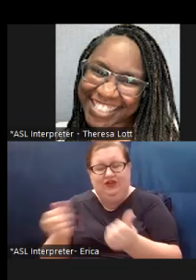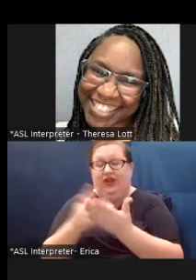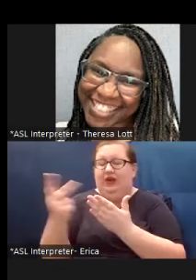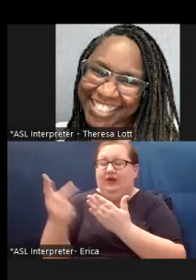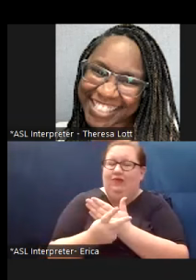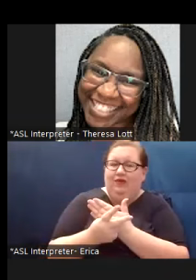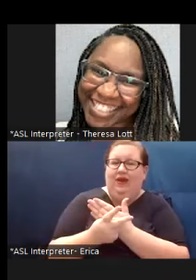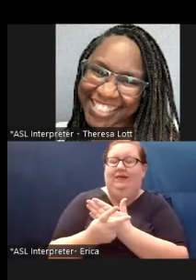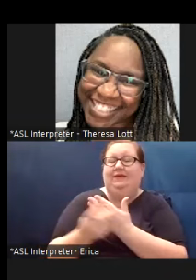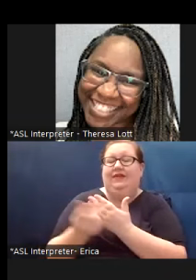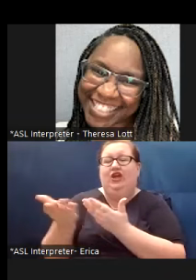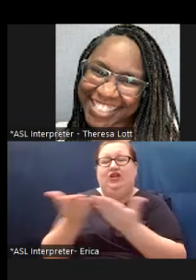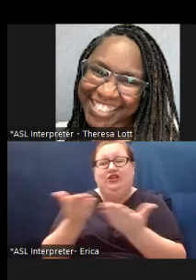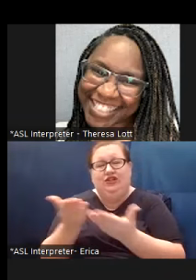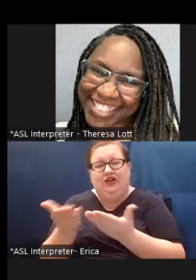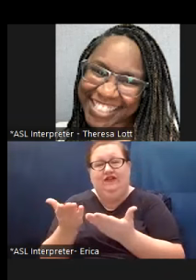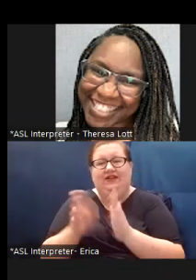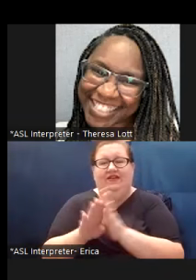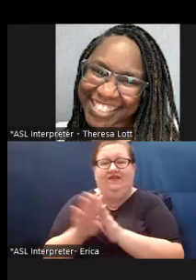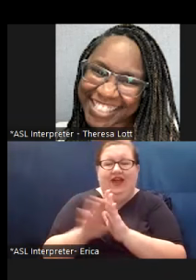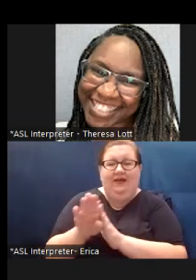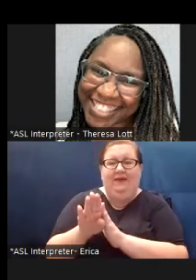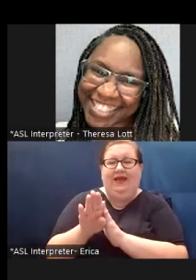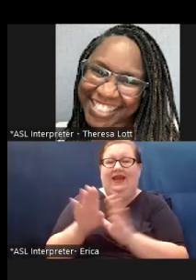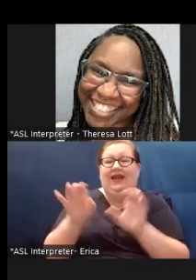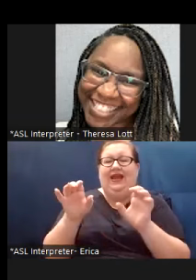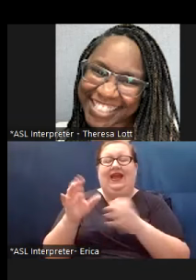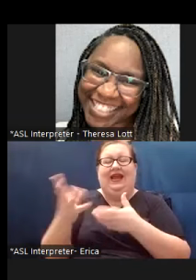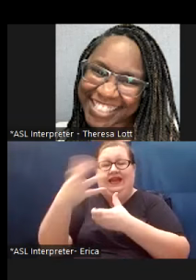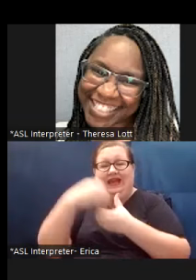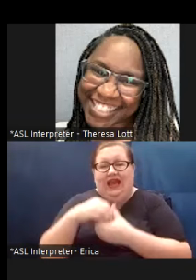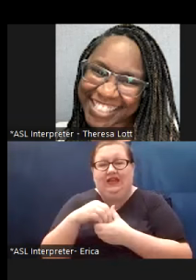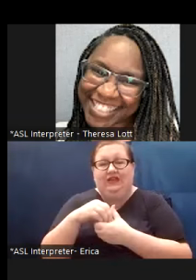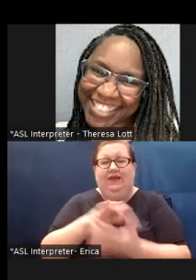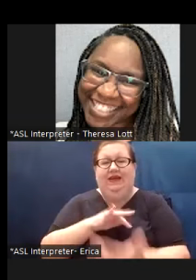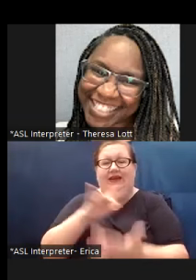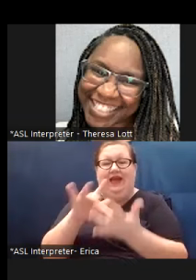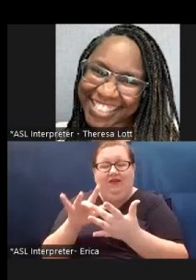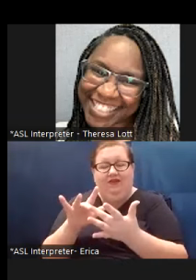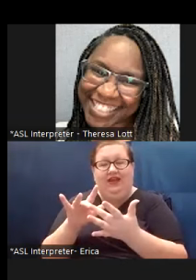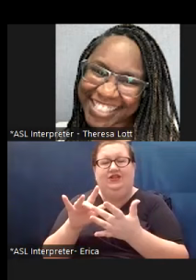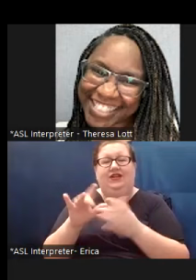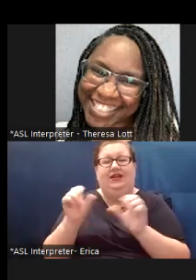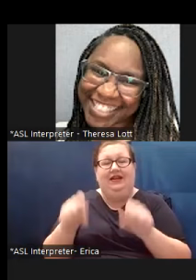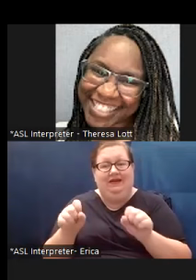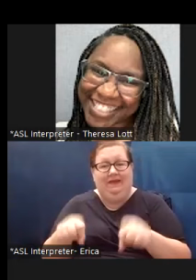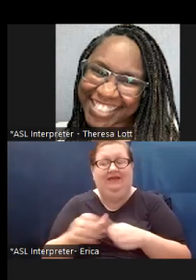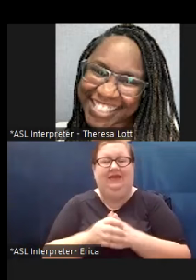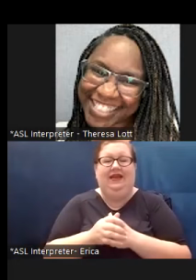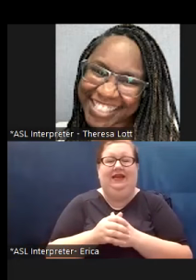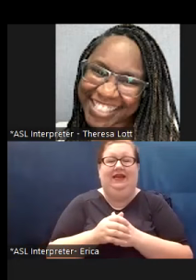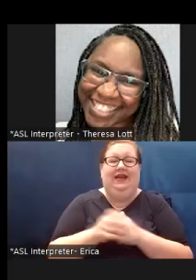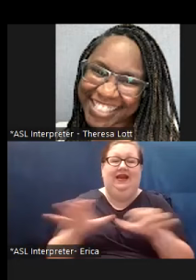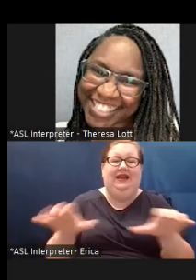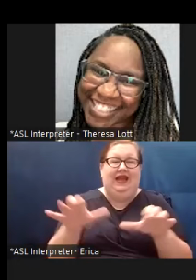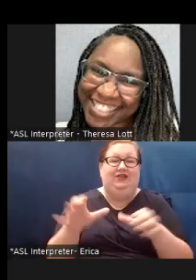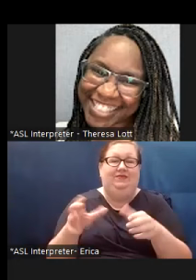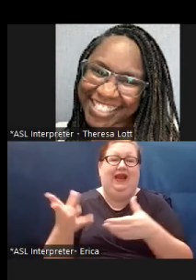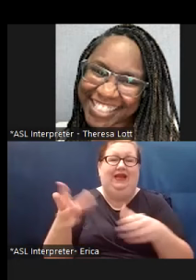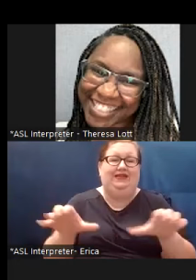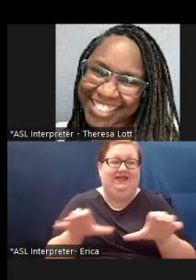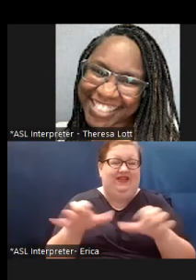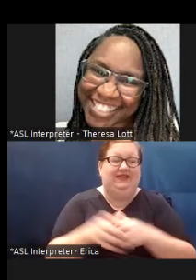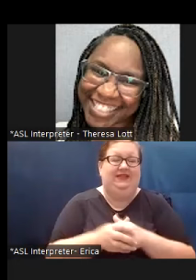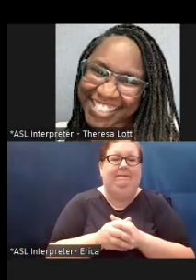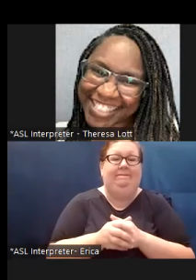development, engagement, outreach, and capacity building, as well as emergency preparedness activities. In each of